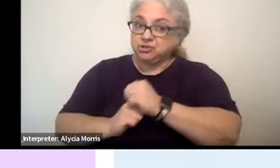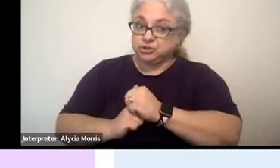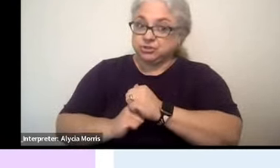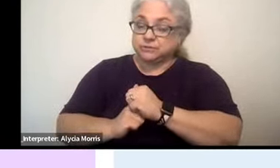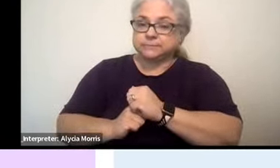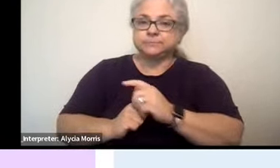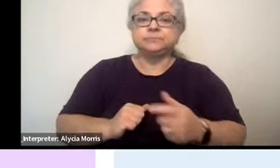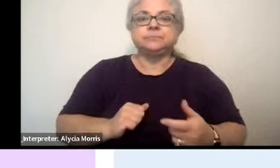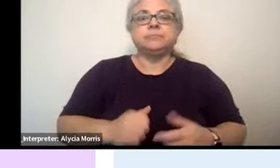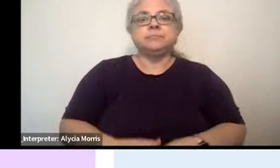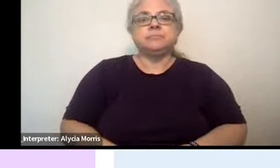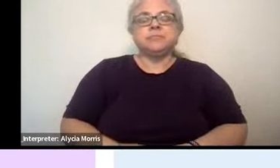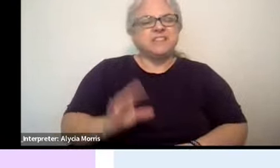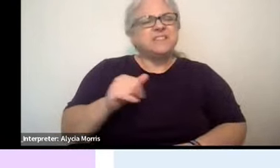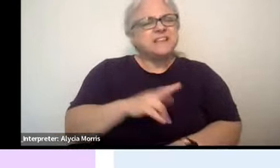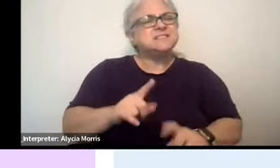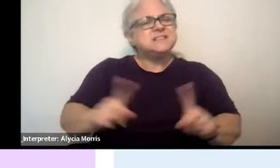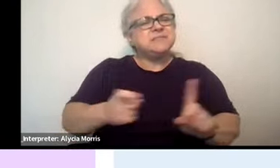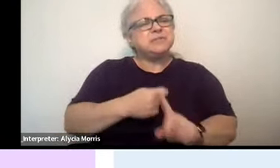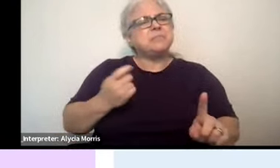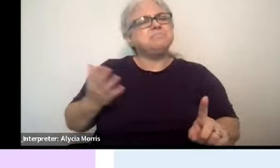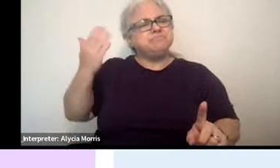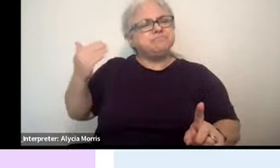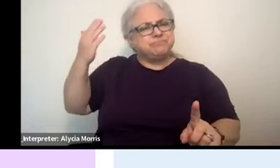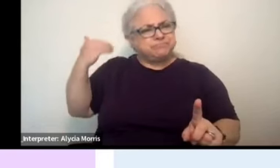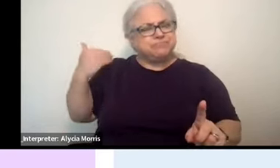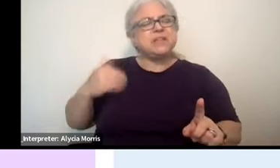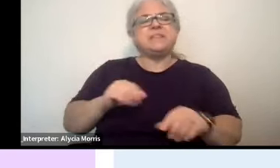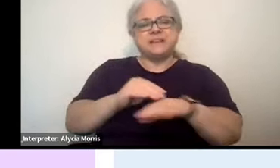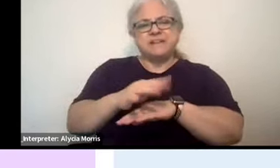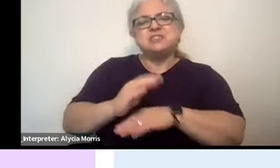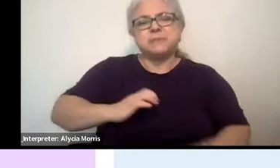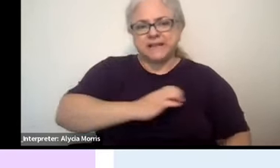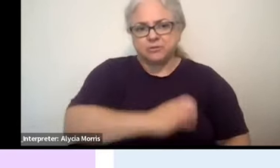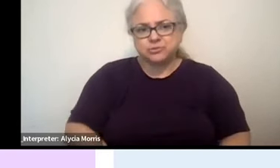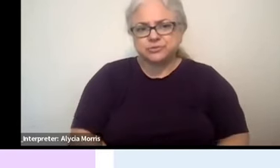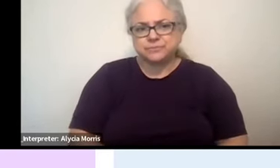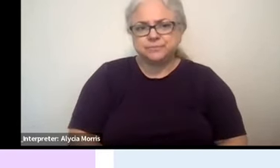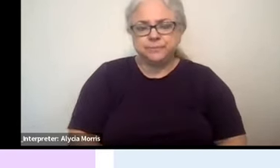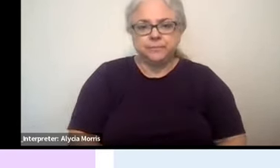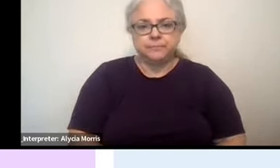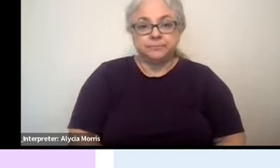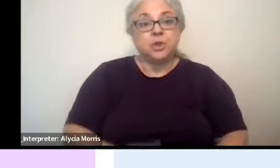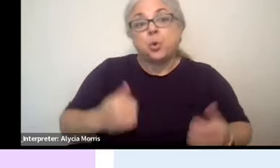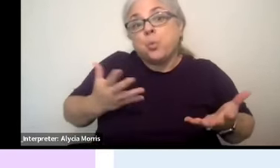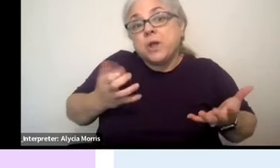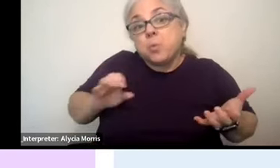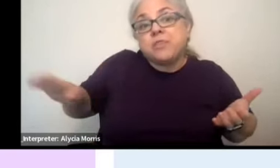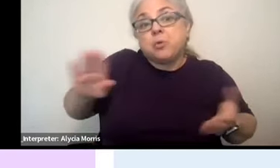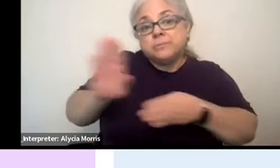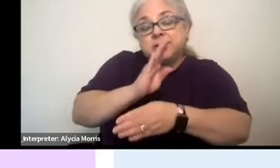we normally have had in our business advisory councils. We also want the businesses to predict labor market demand.